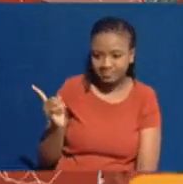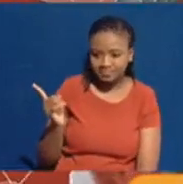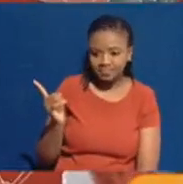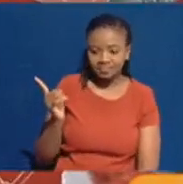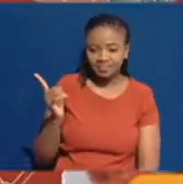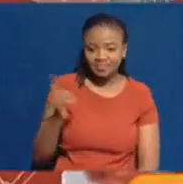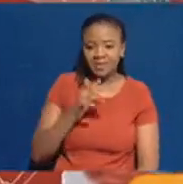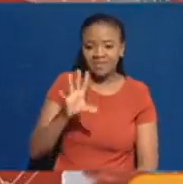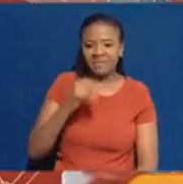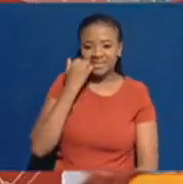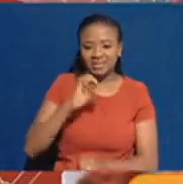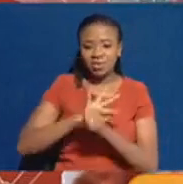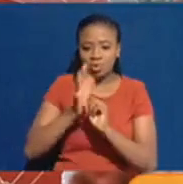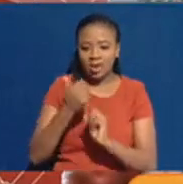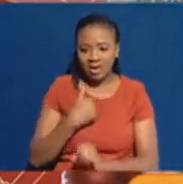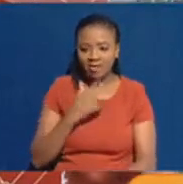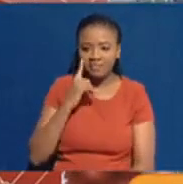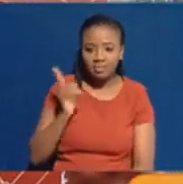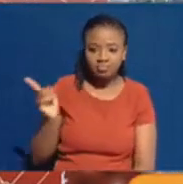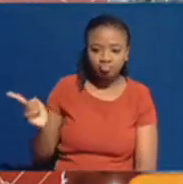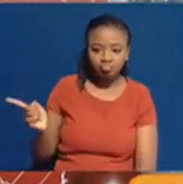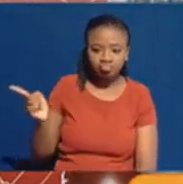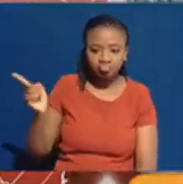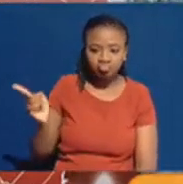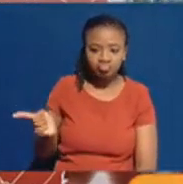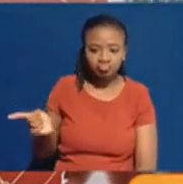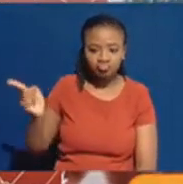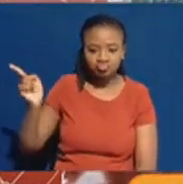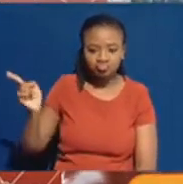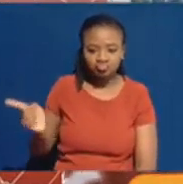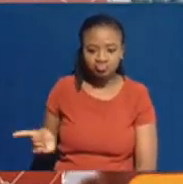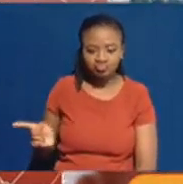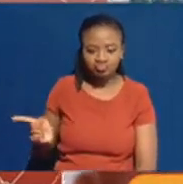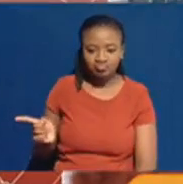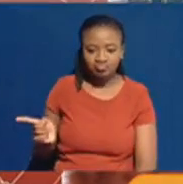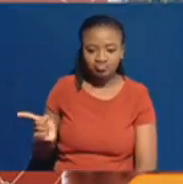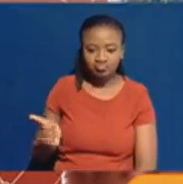for the virus. That figure increased to 101 out of